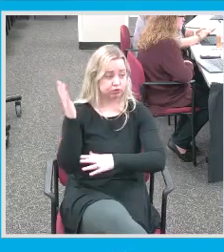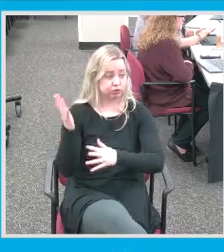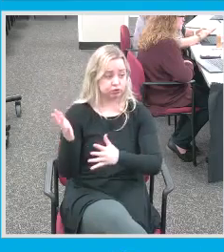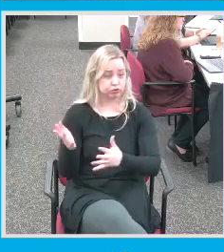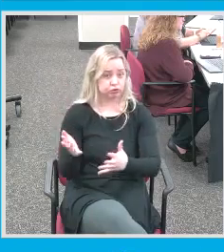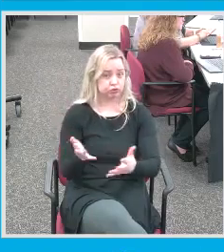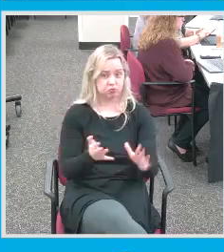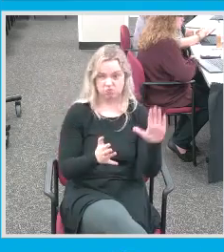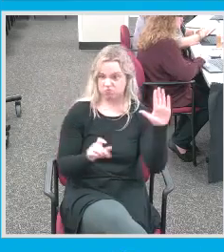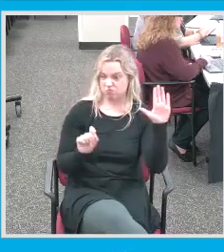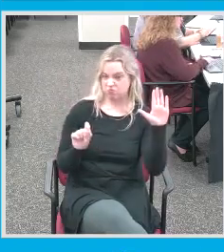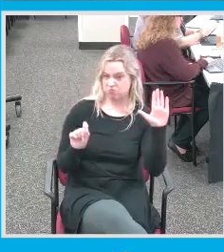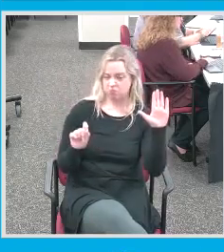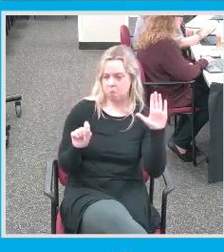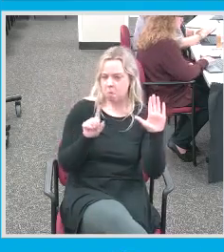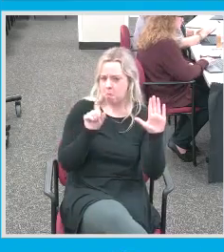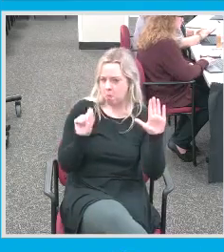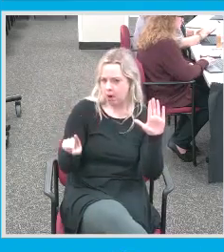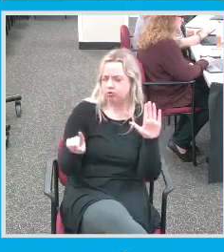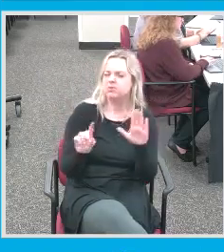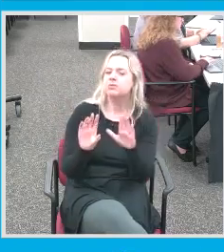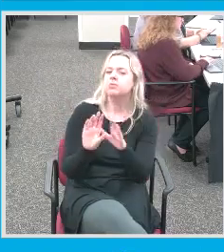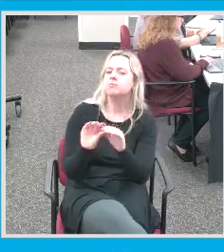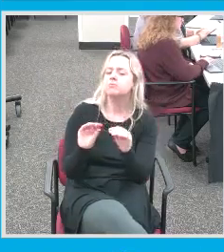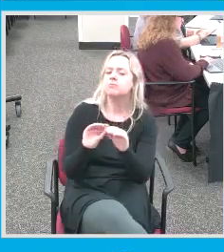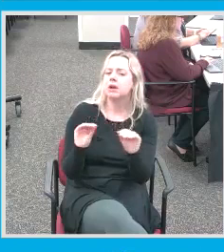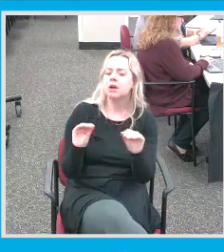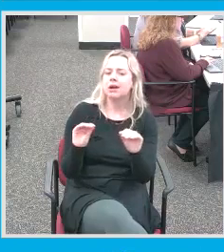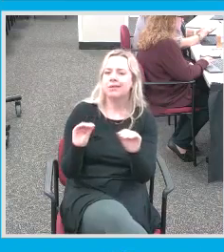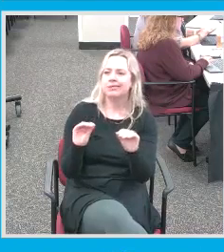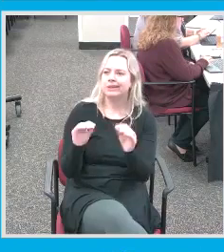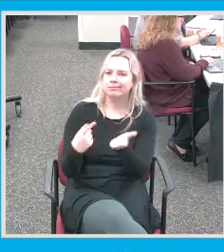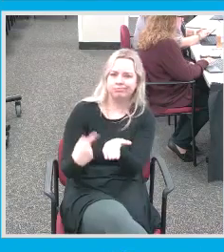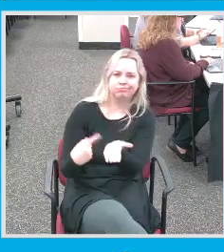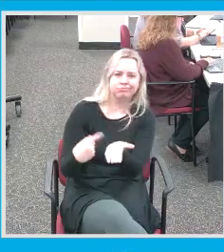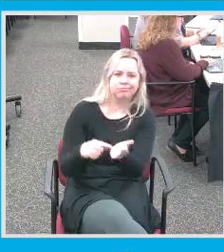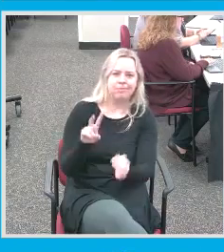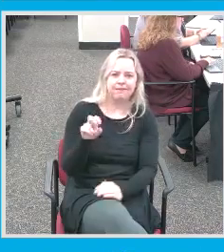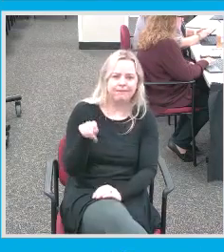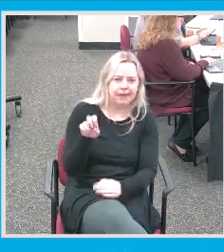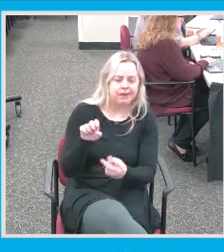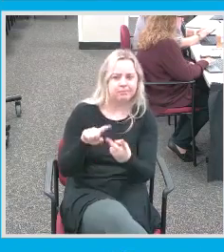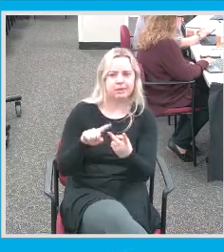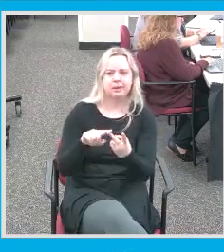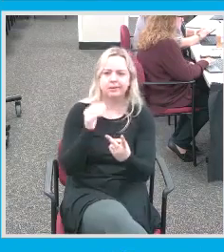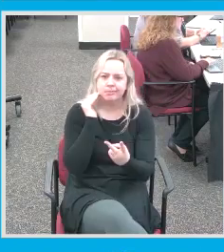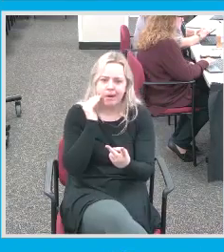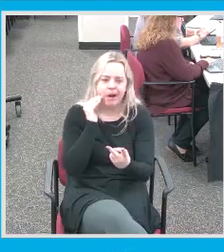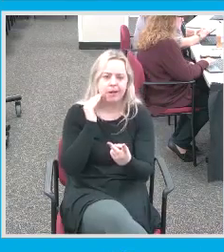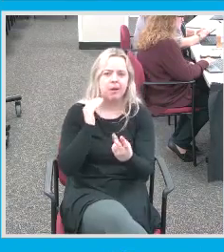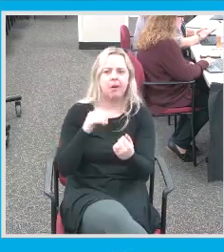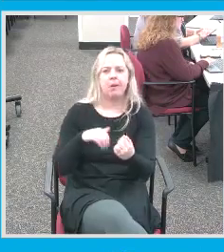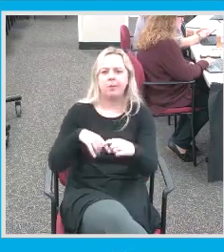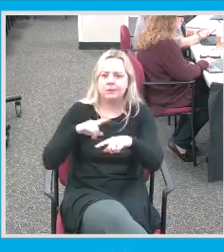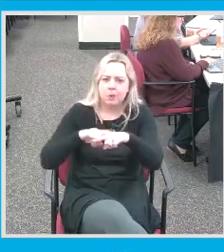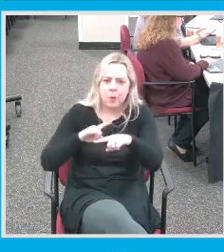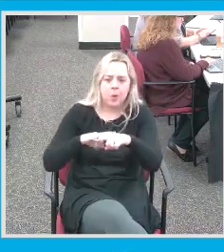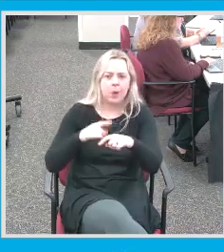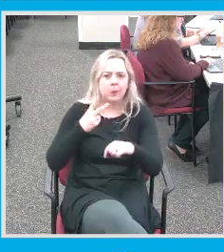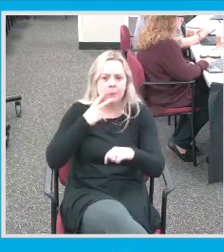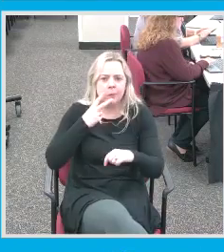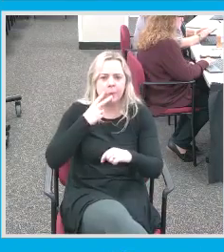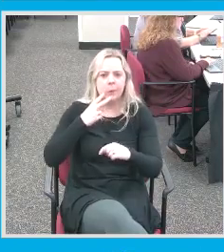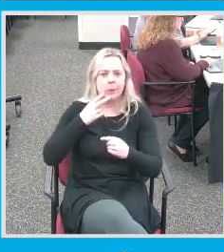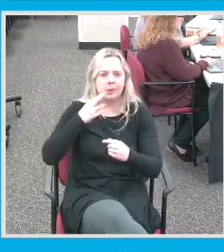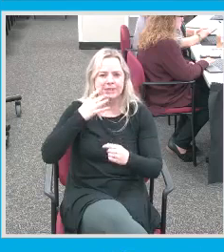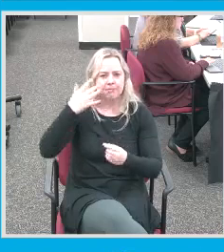I don't have a question, just a comment that we talk a lot about vaping and tobacco smoking and secondary smoke, and